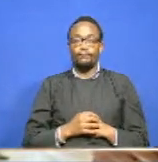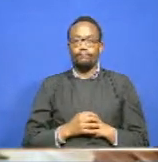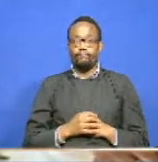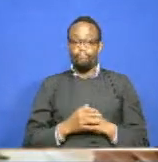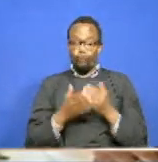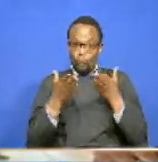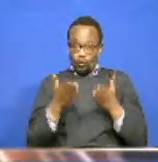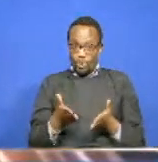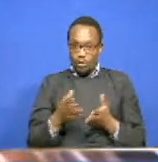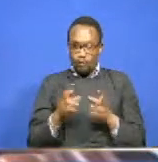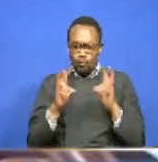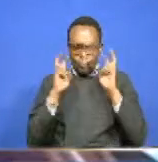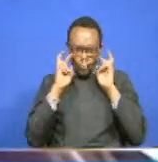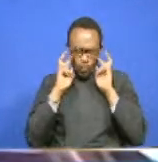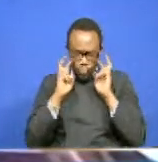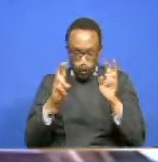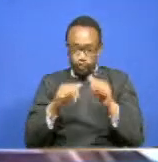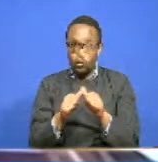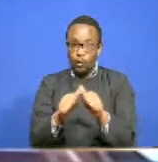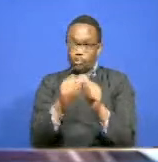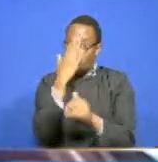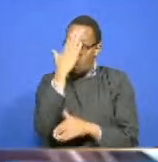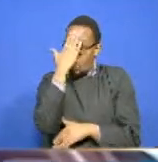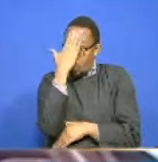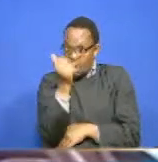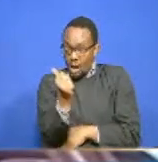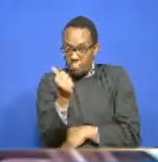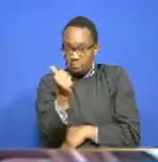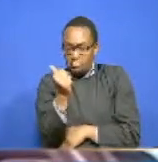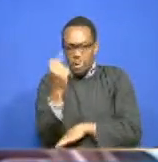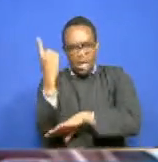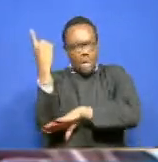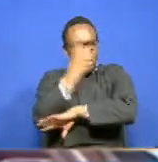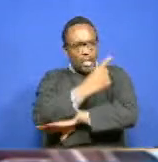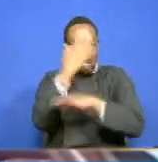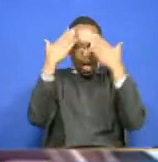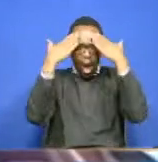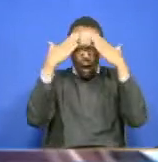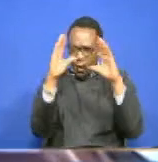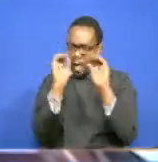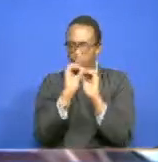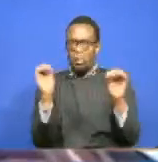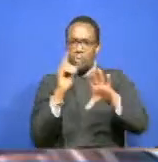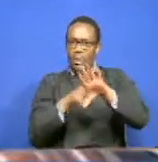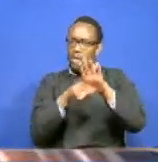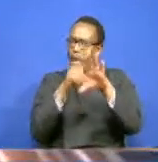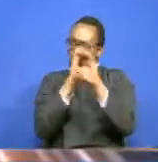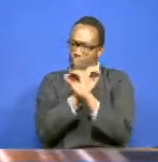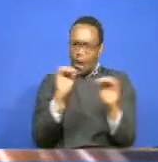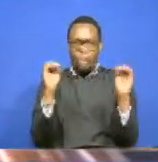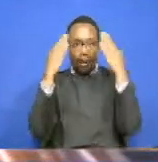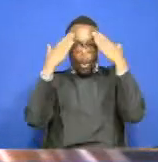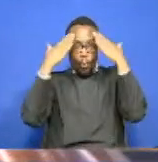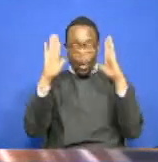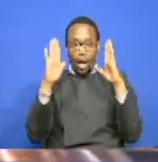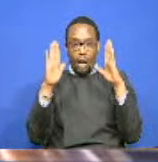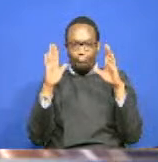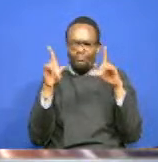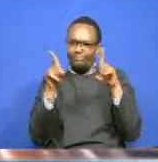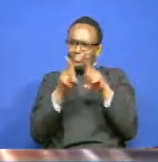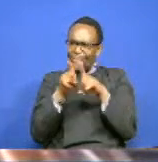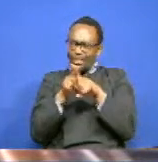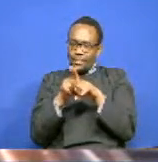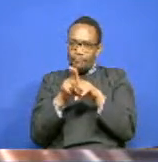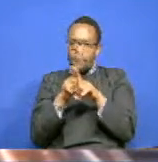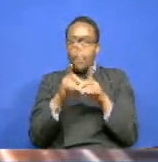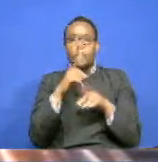Therefore, keep watch, because you do not know the day or the hour. Again, it will come like a man